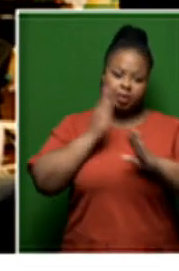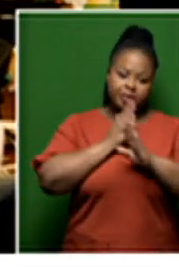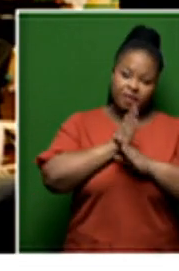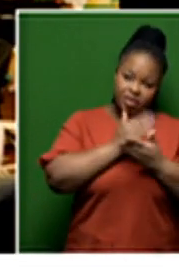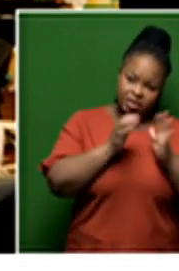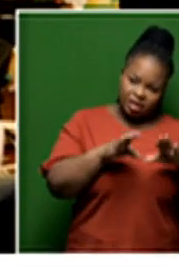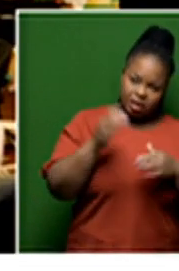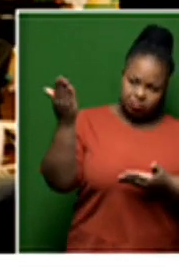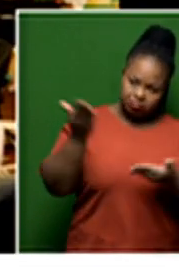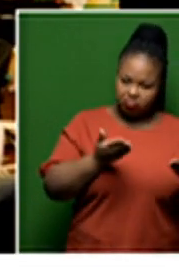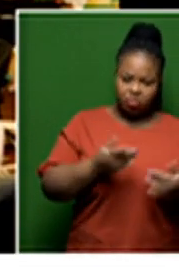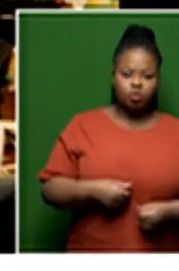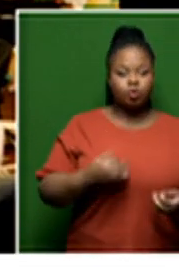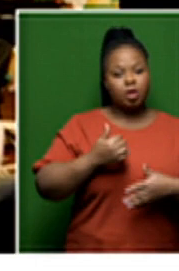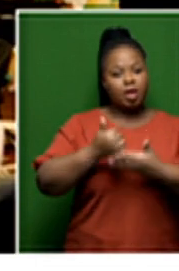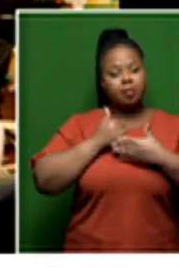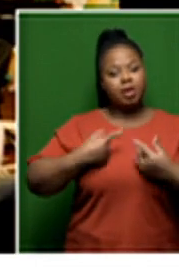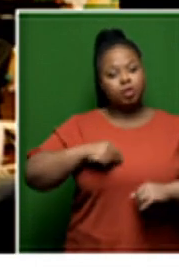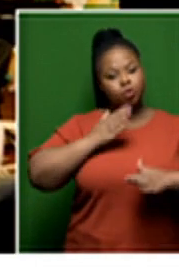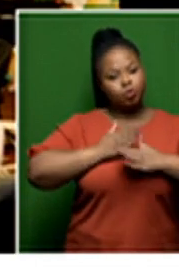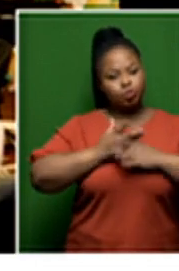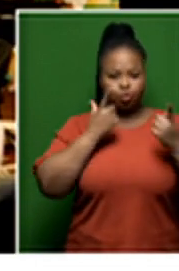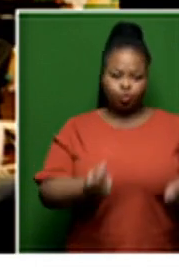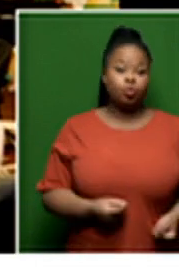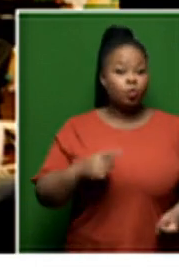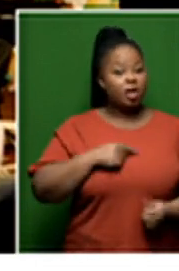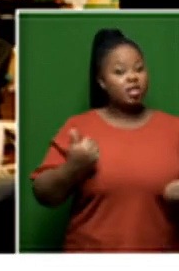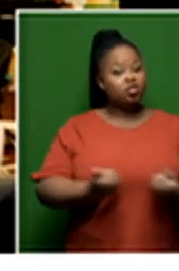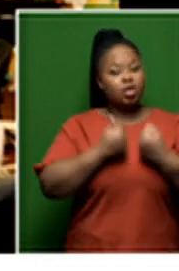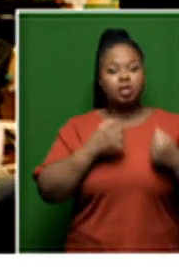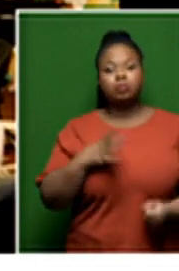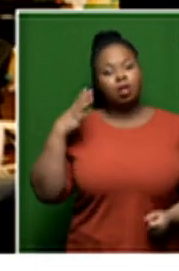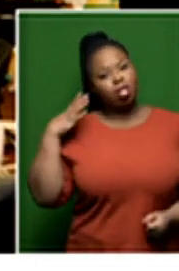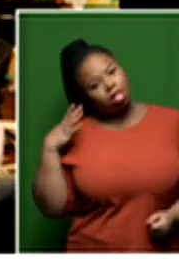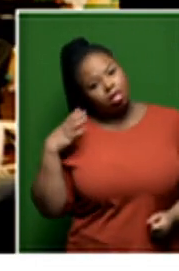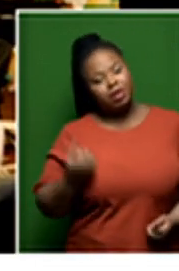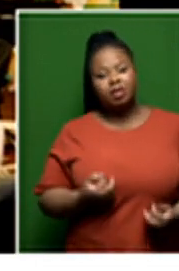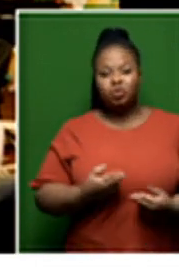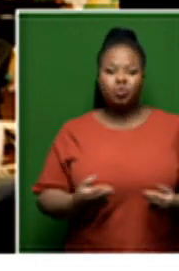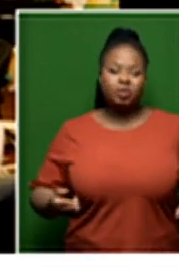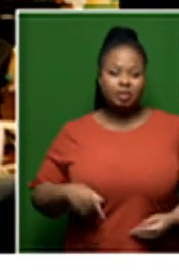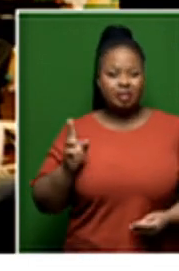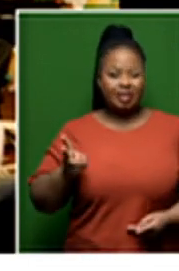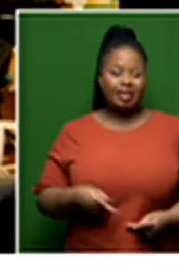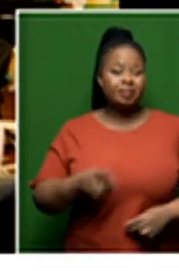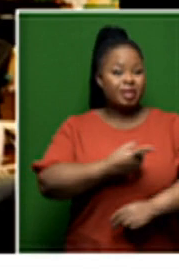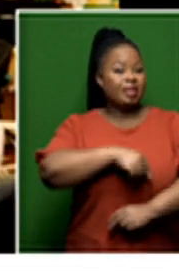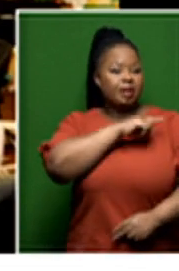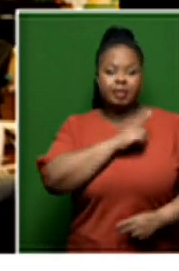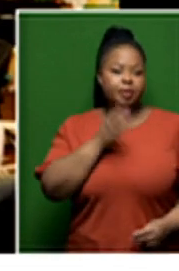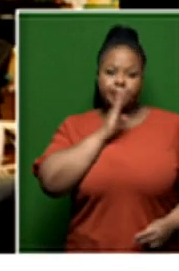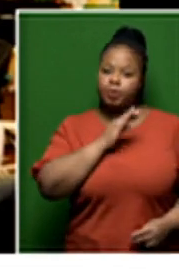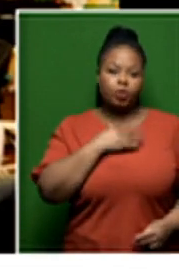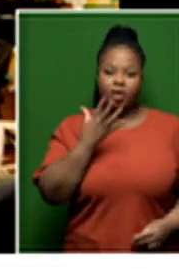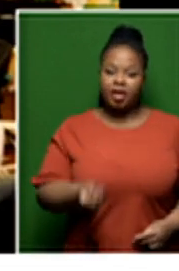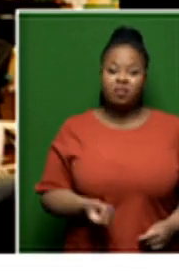to come and help us to do the work that we need to do, because the challenge is bigger than the resources that we have, but it's also bigger than the capacity that we have.